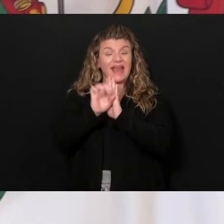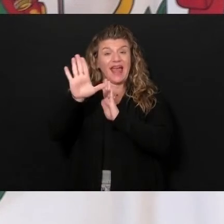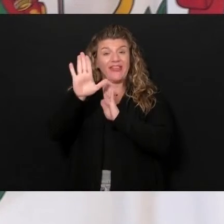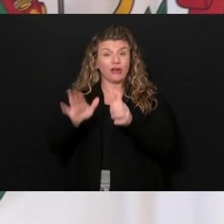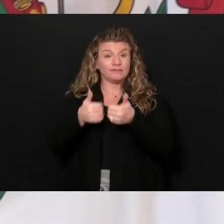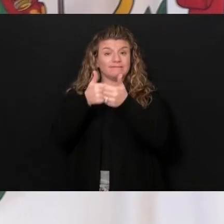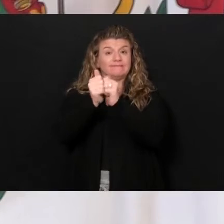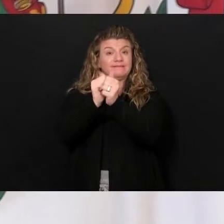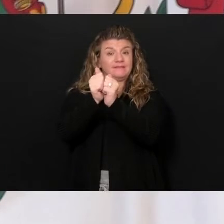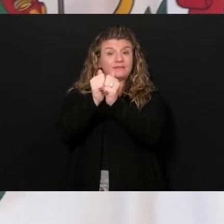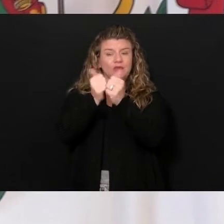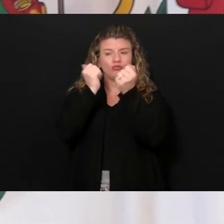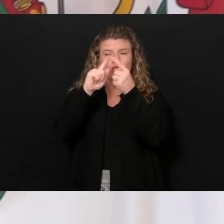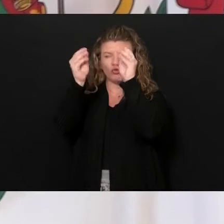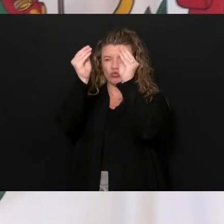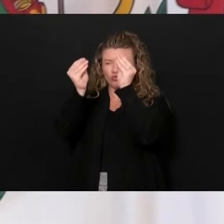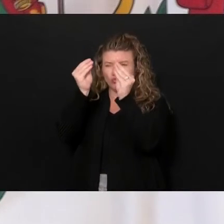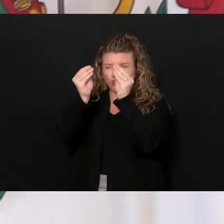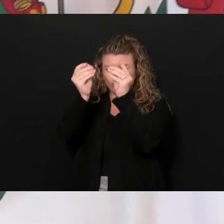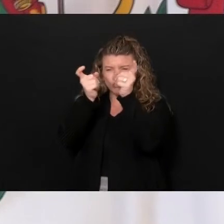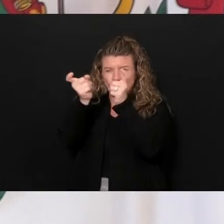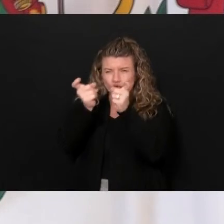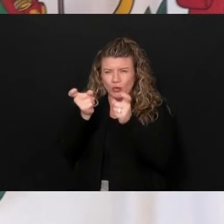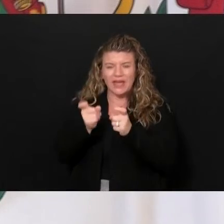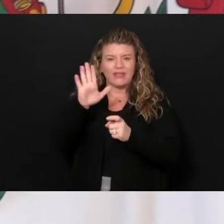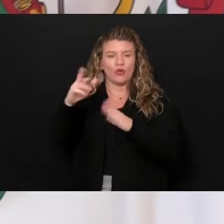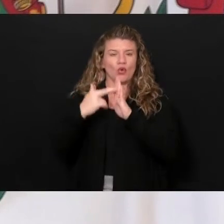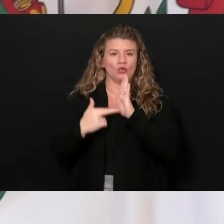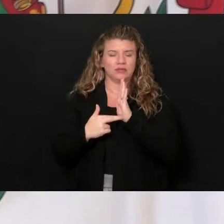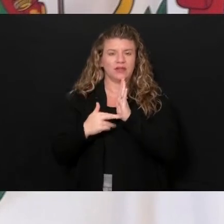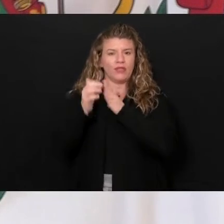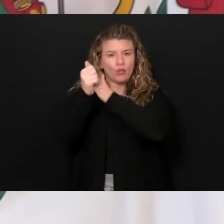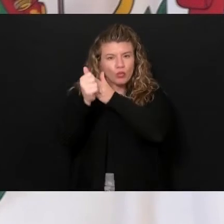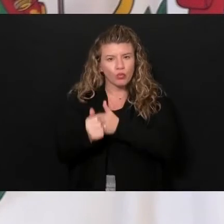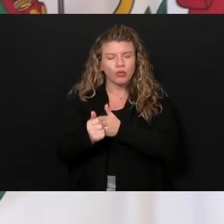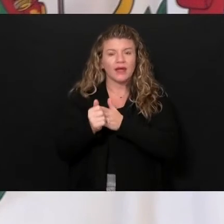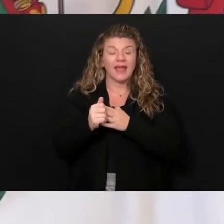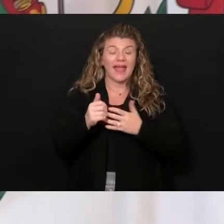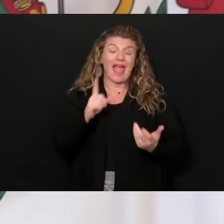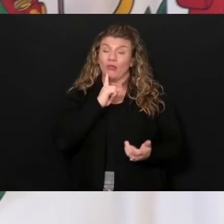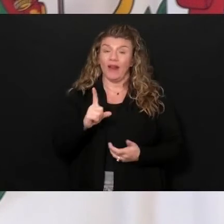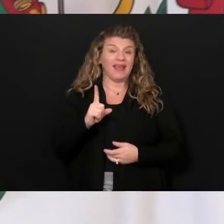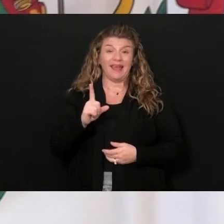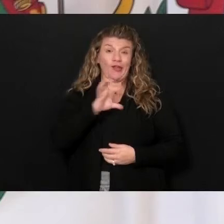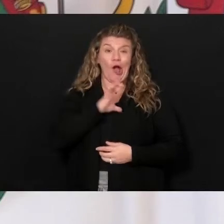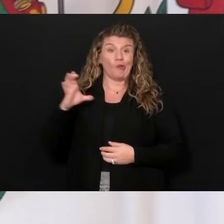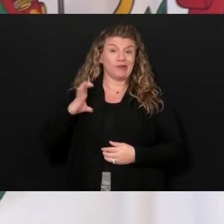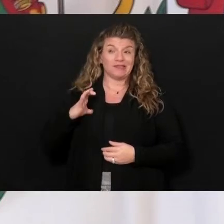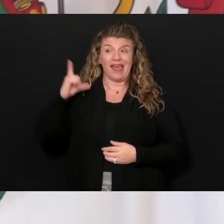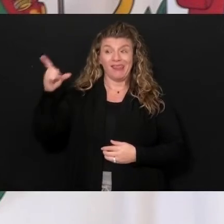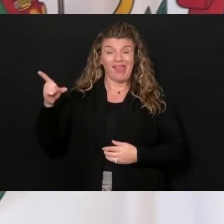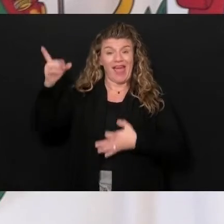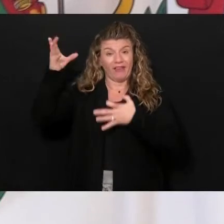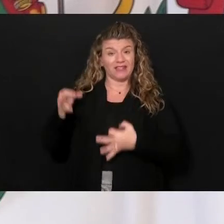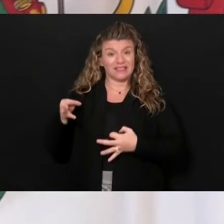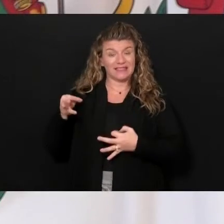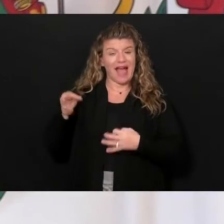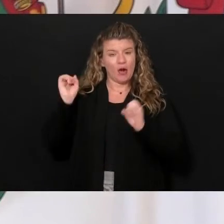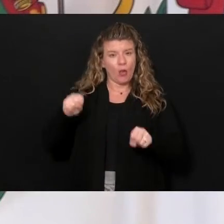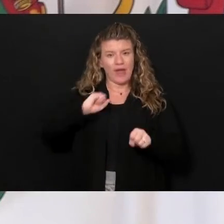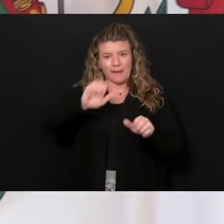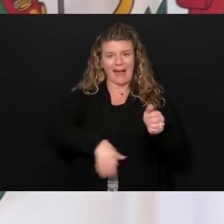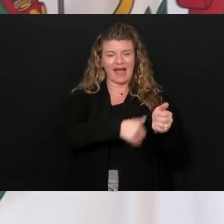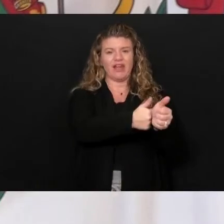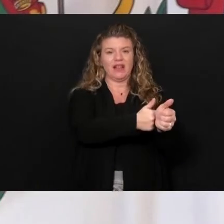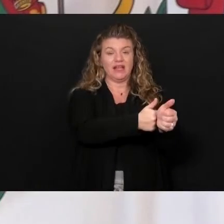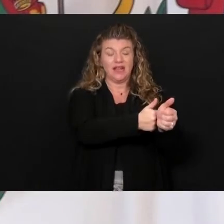just tweaking in the guidelines or the rules, and Congress has to make that. And as soon as we